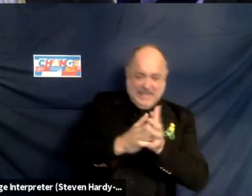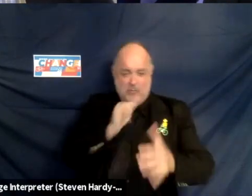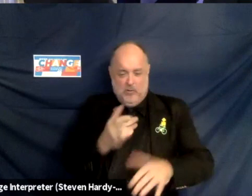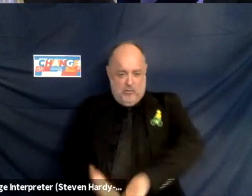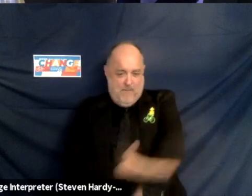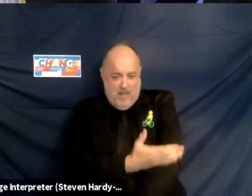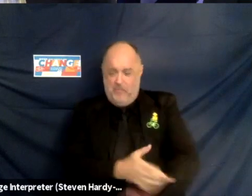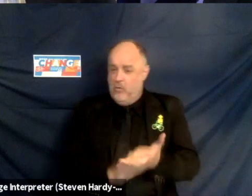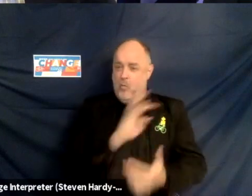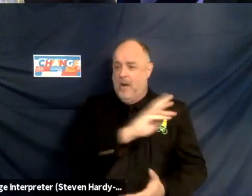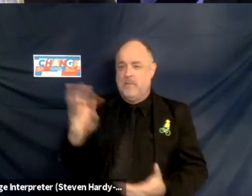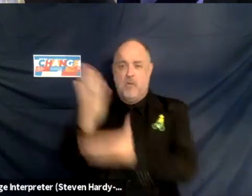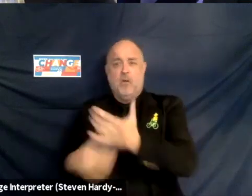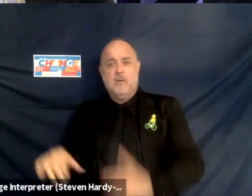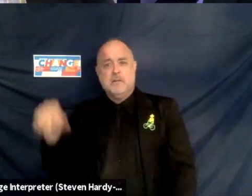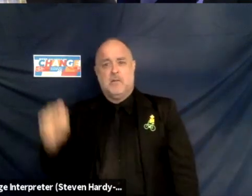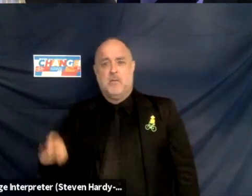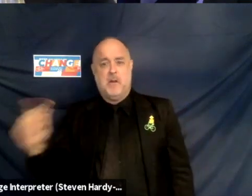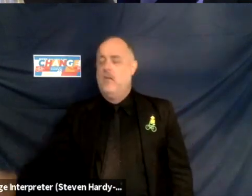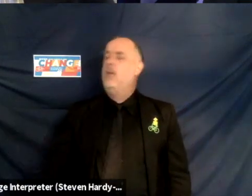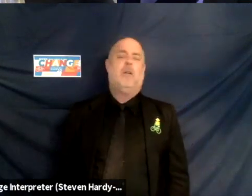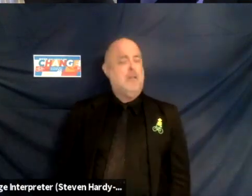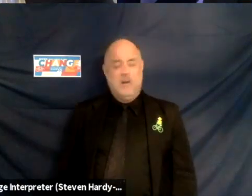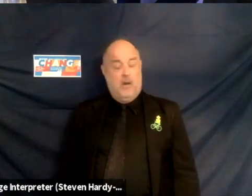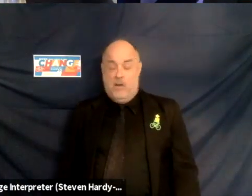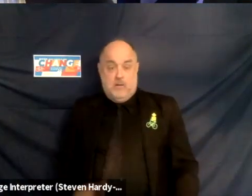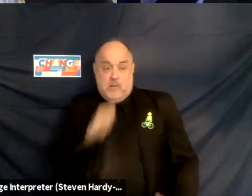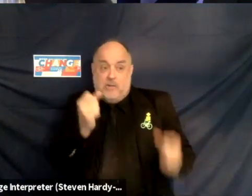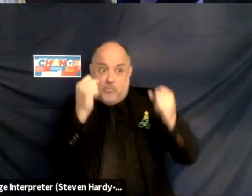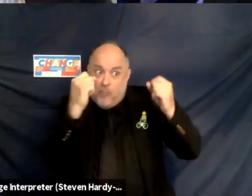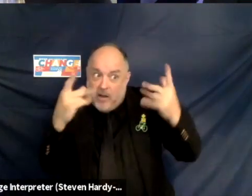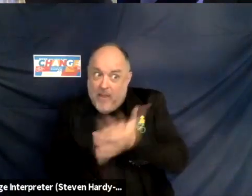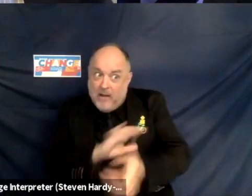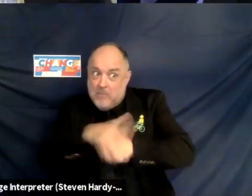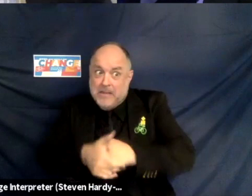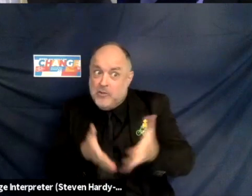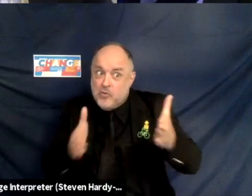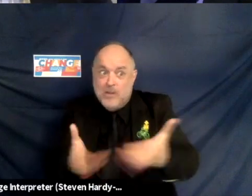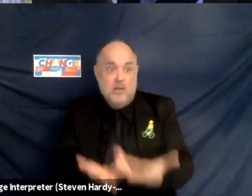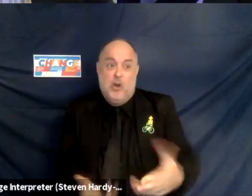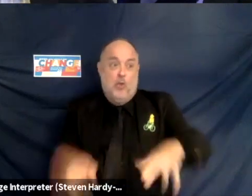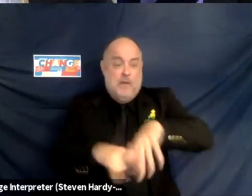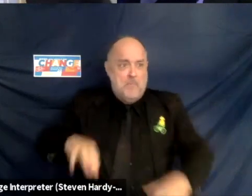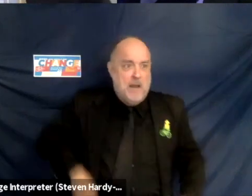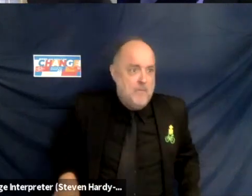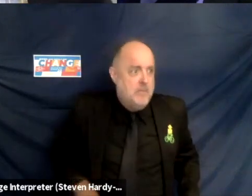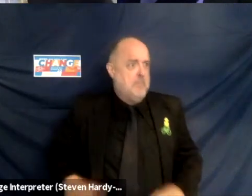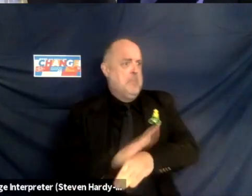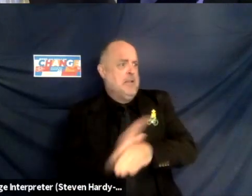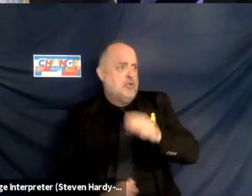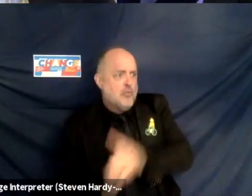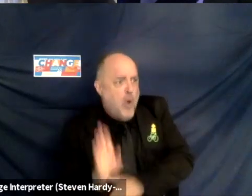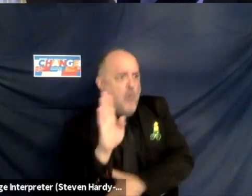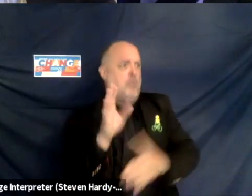under-resourced West Side. You won't be surprised to learn that this complete street strategy led to benefits that included small business growth, along with